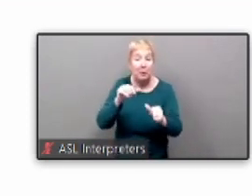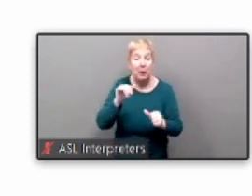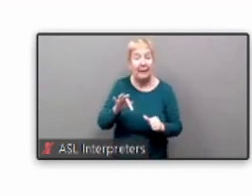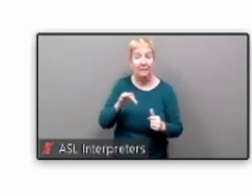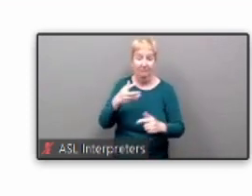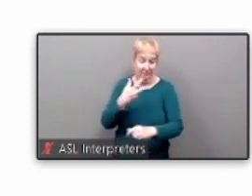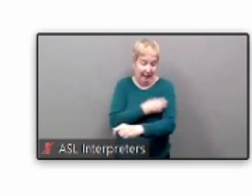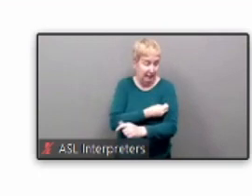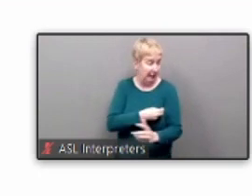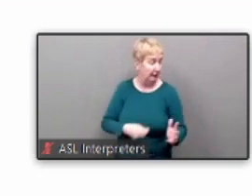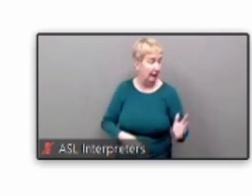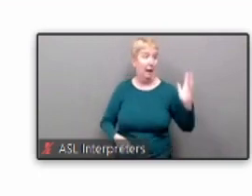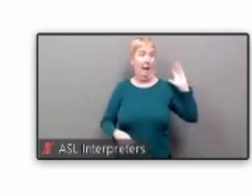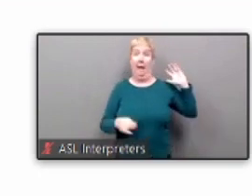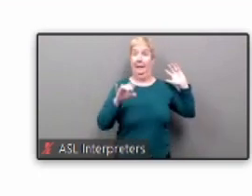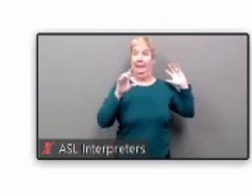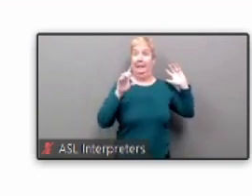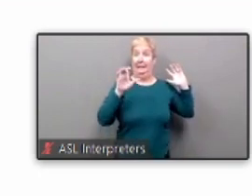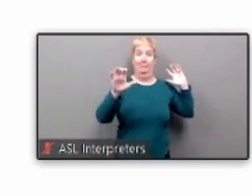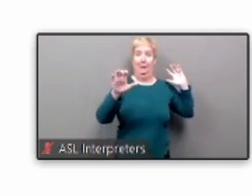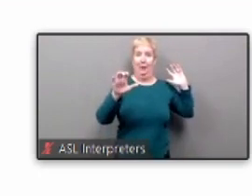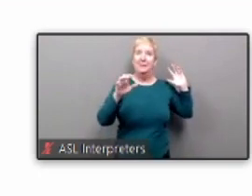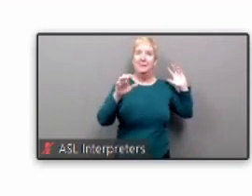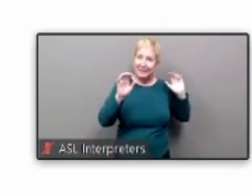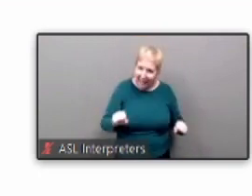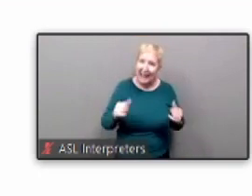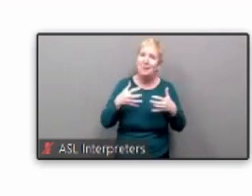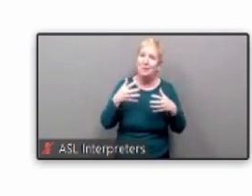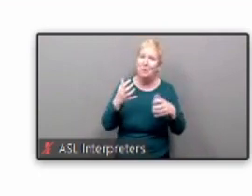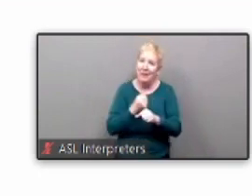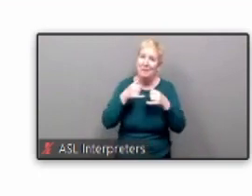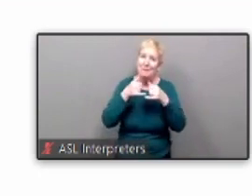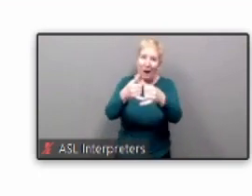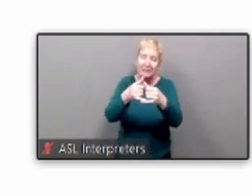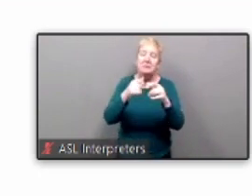eligible to win a prize. You just have to go back in and register at